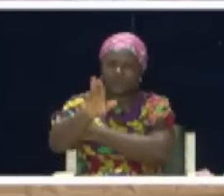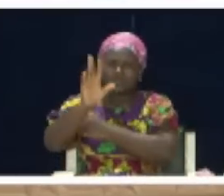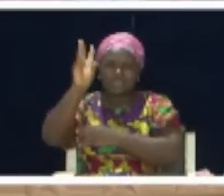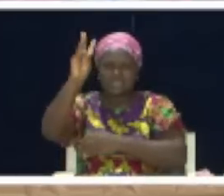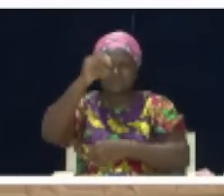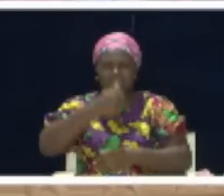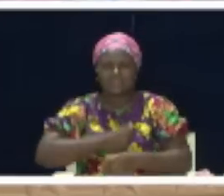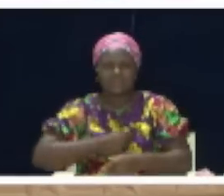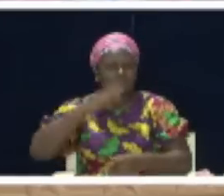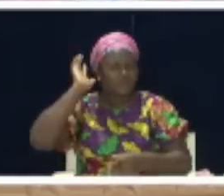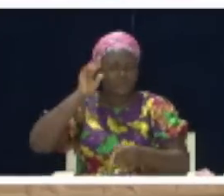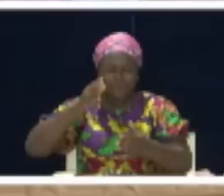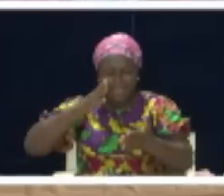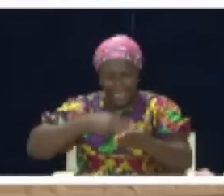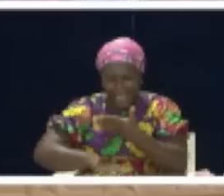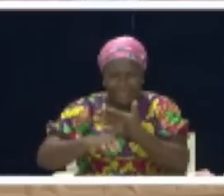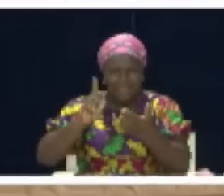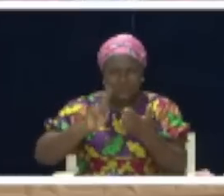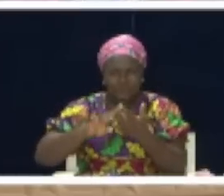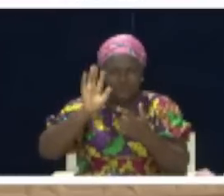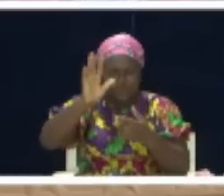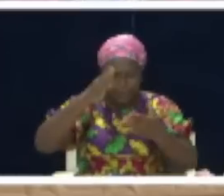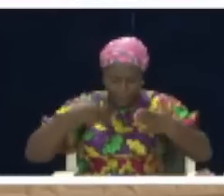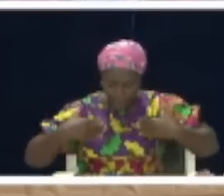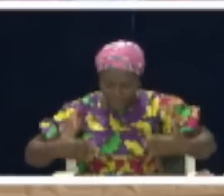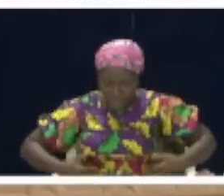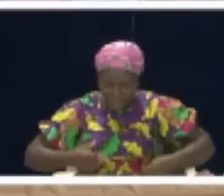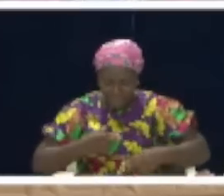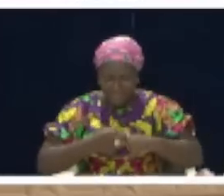will penetrate through into your bodies.